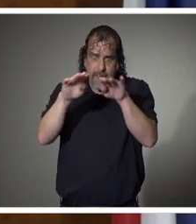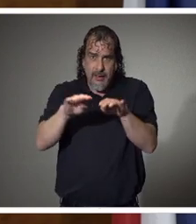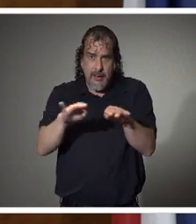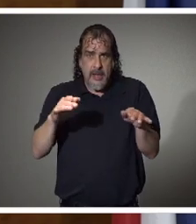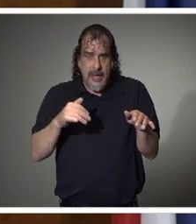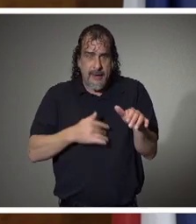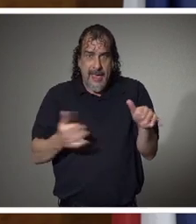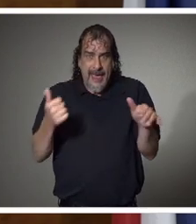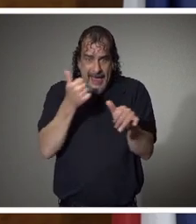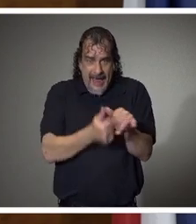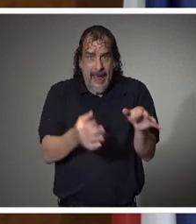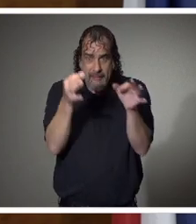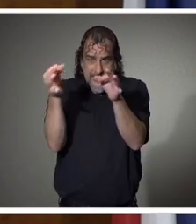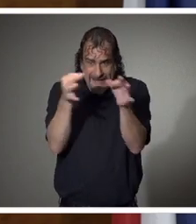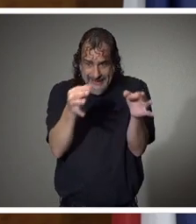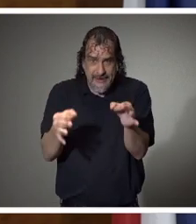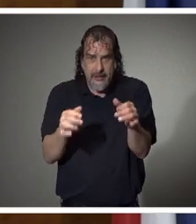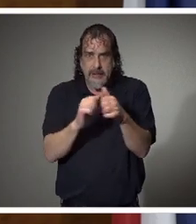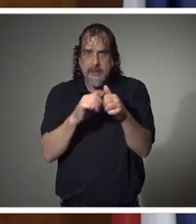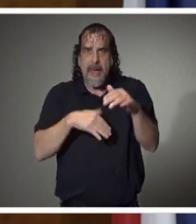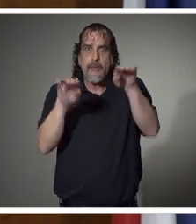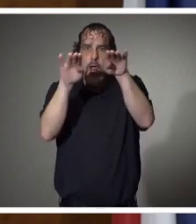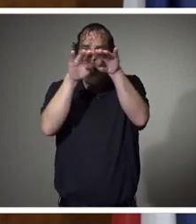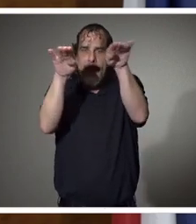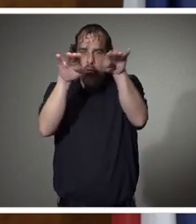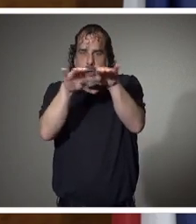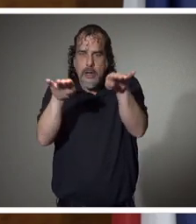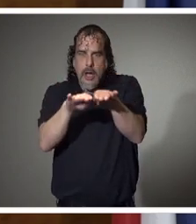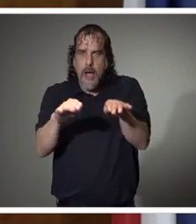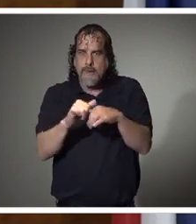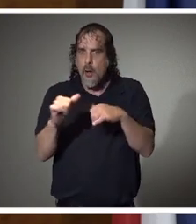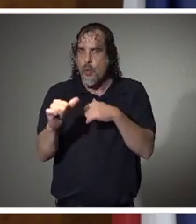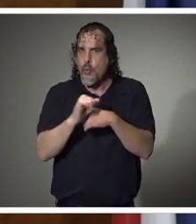we make is about risk levels relative to